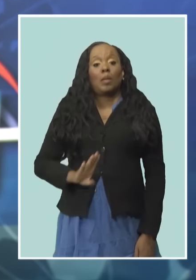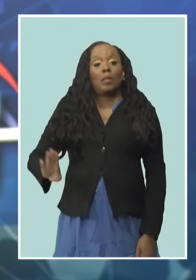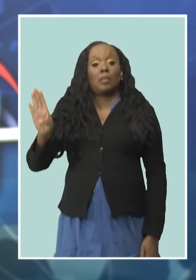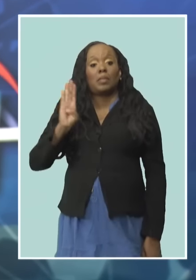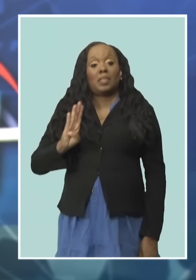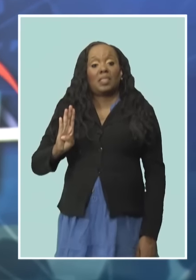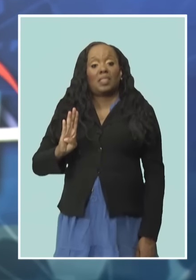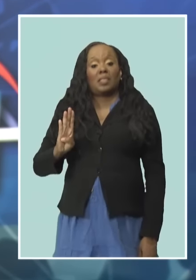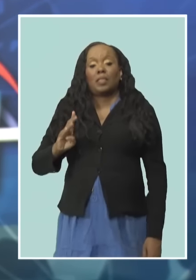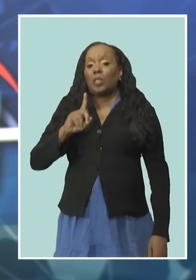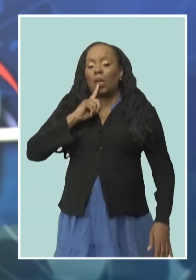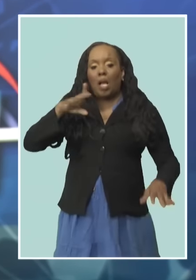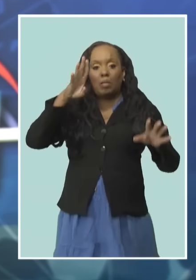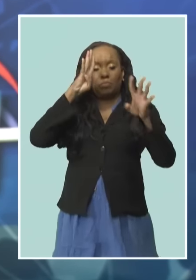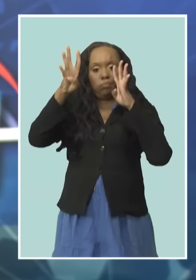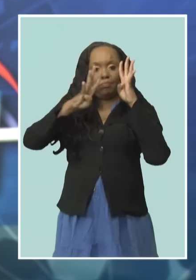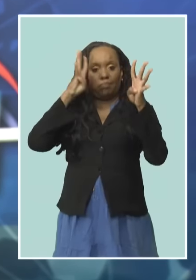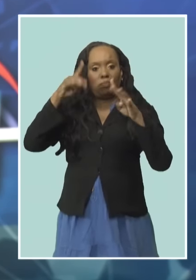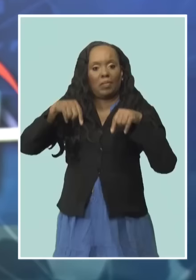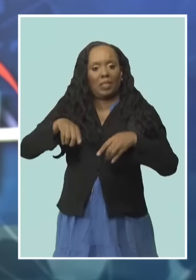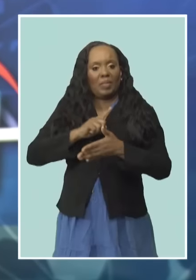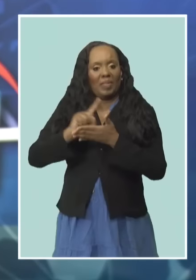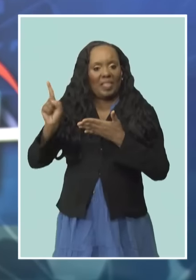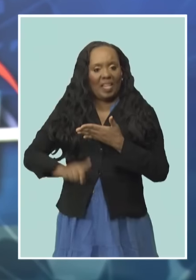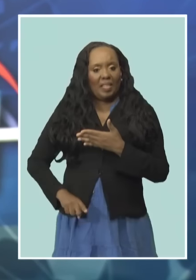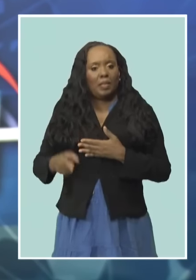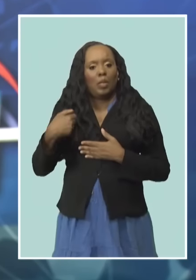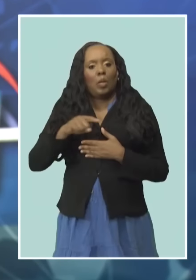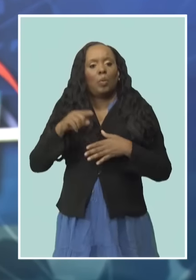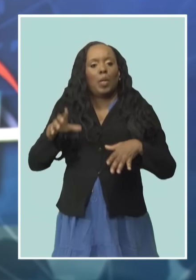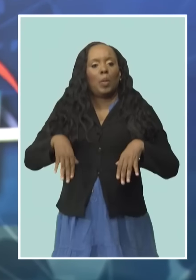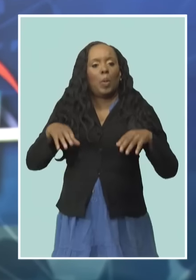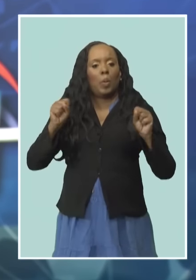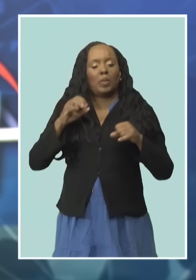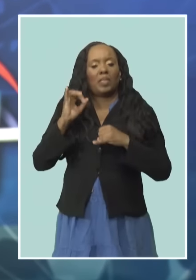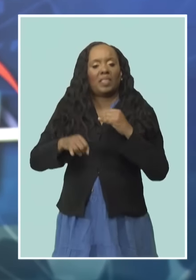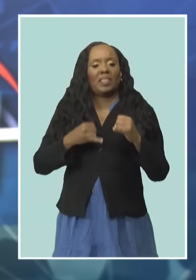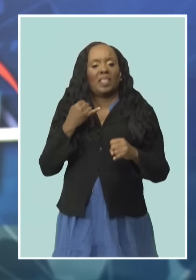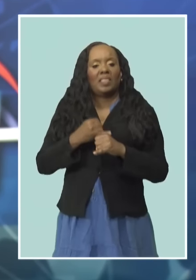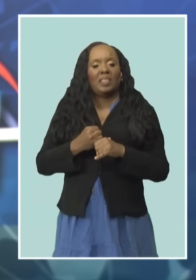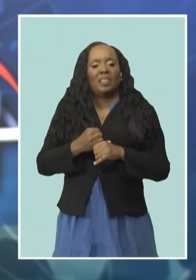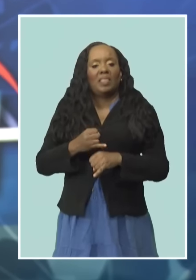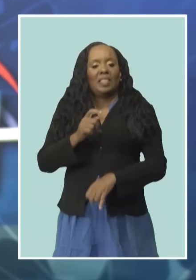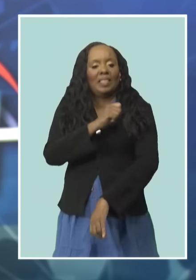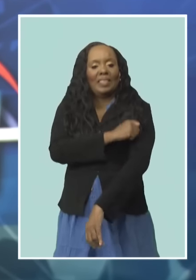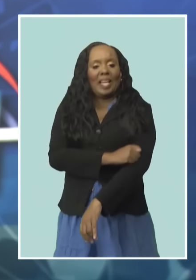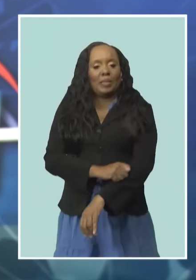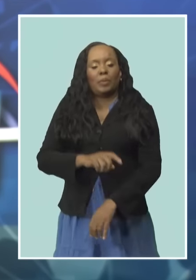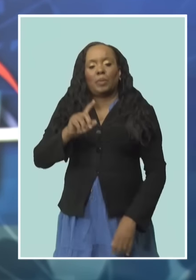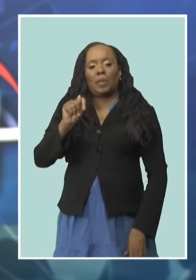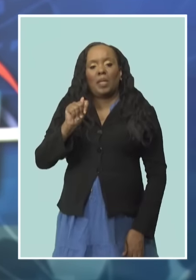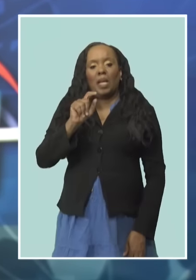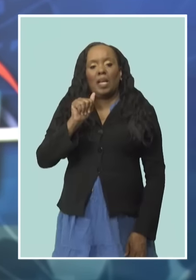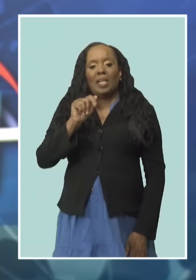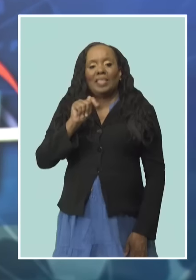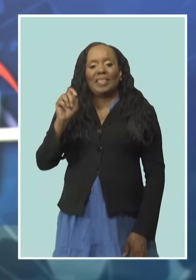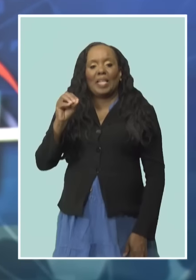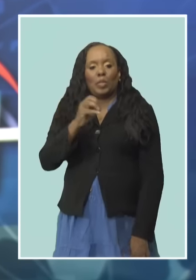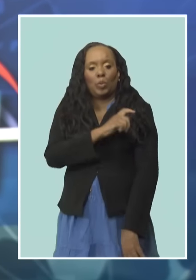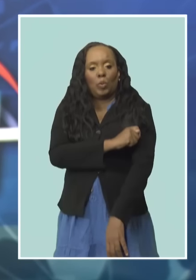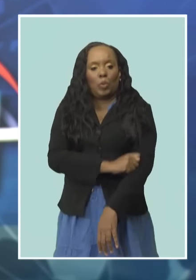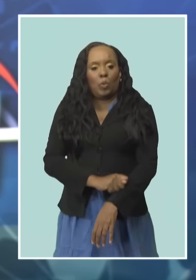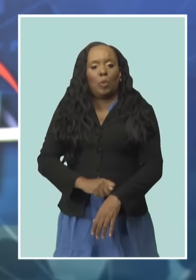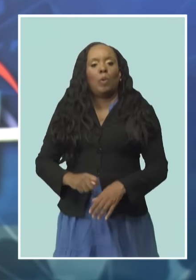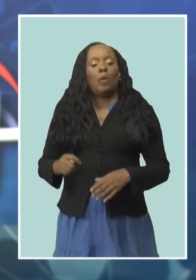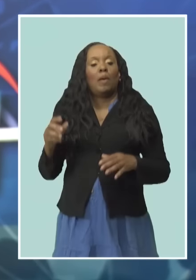creativity this weekend as the island hosts the International Tattoo Fest at the Lloyd Erskine Sandyford Centre. Artists, enthusiasts,